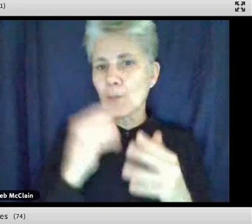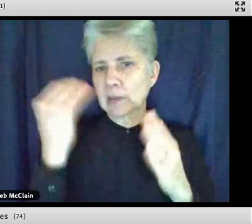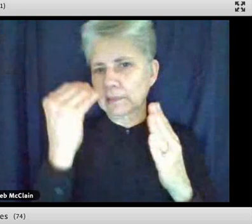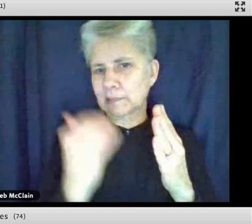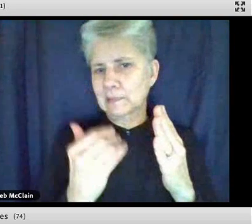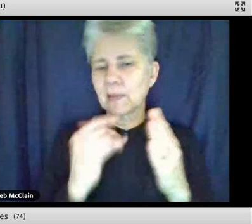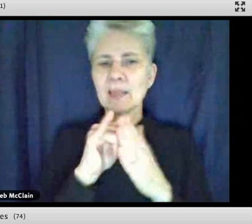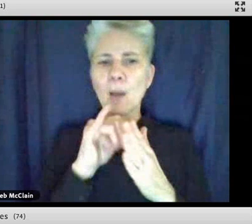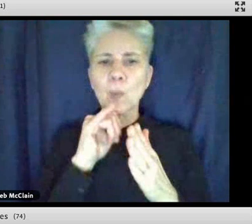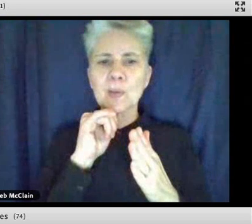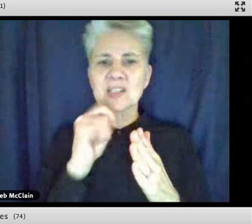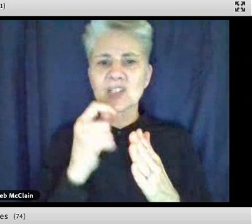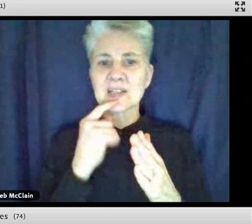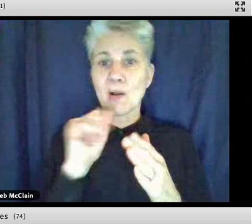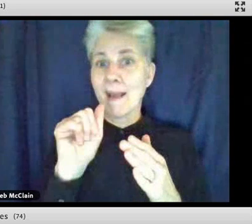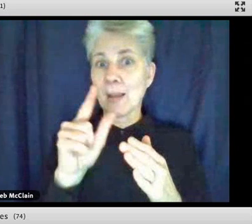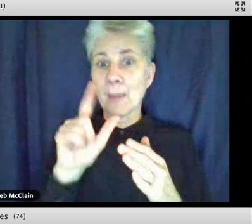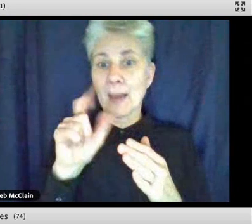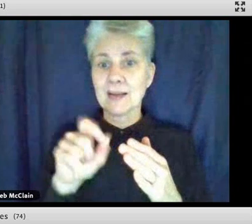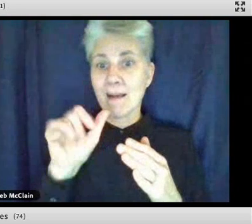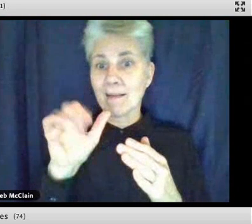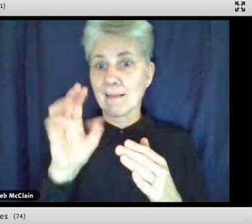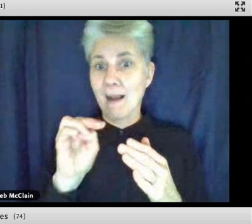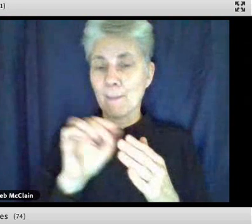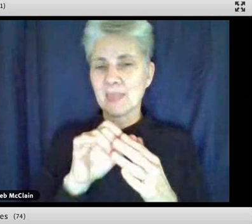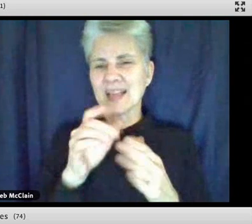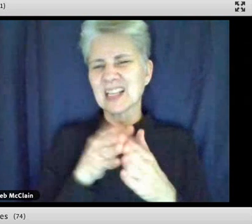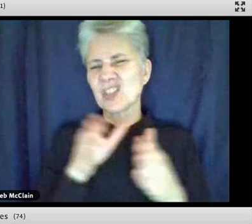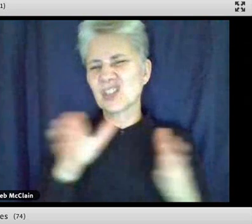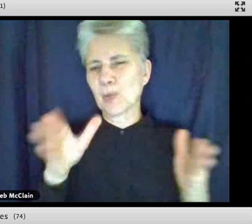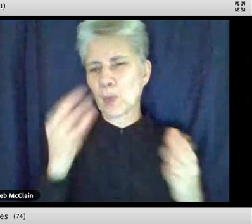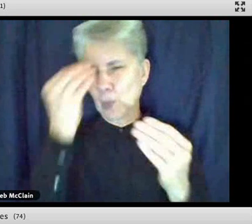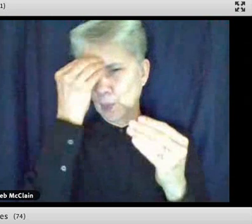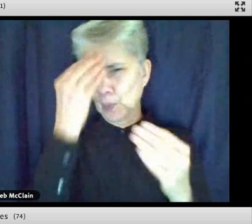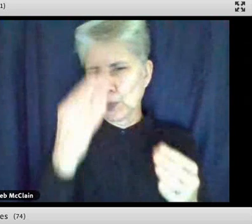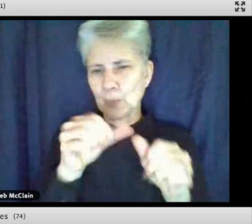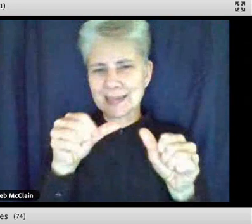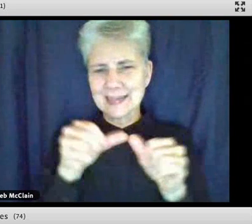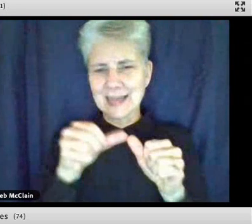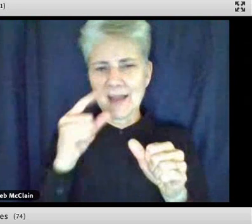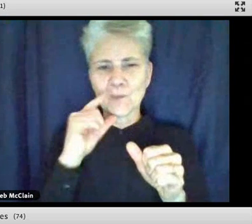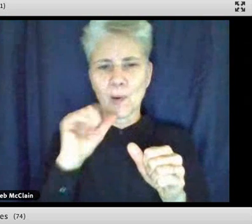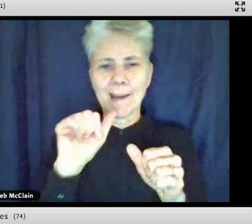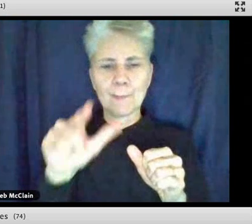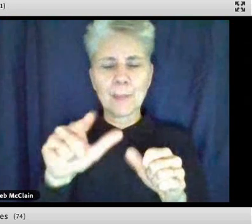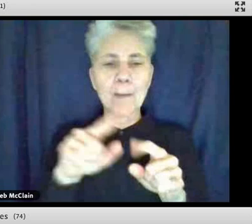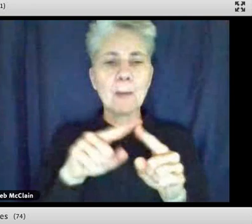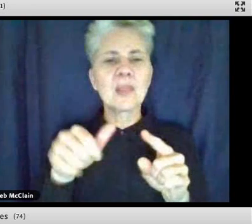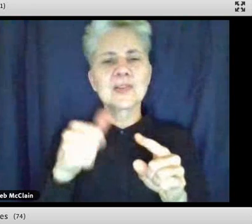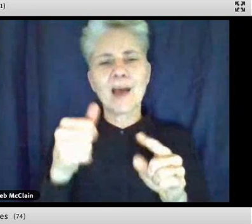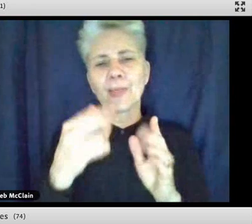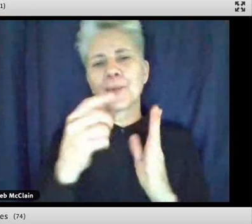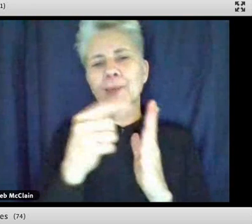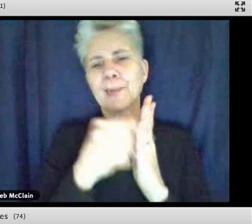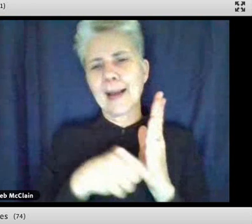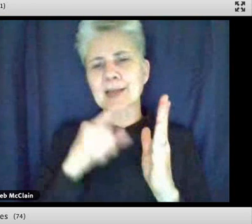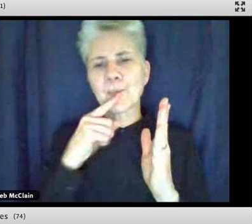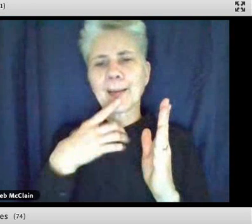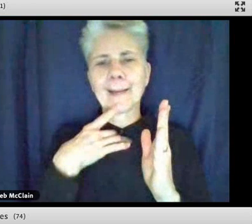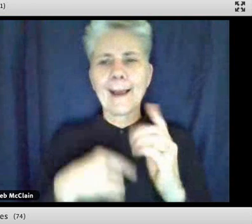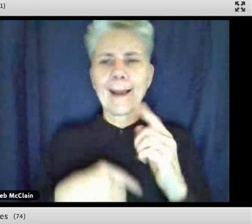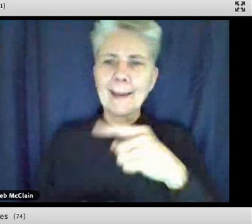on alabama.com, which is just kind of a general news site about Alabama. There's some other guides here that I really liked for